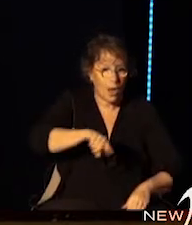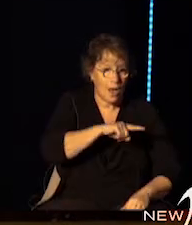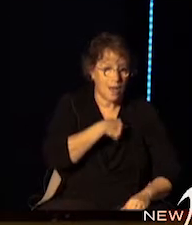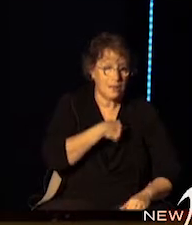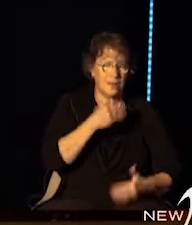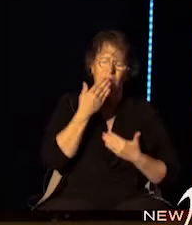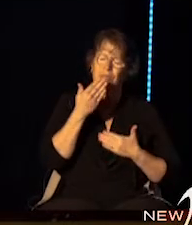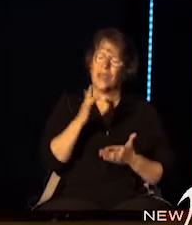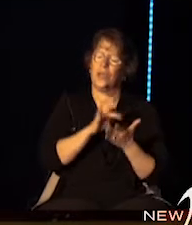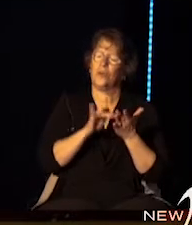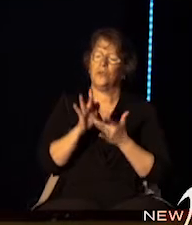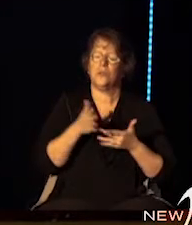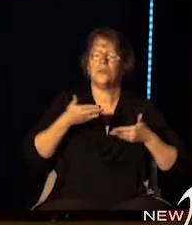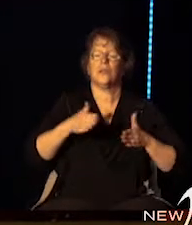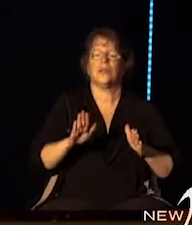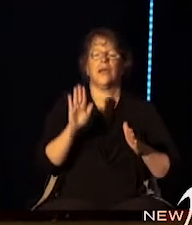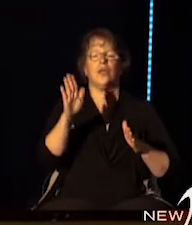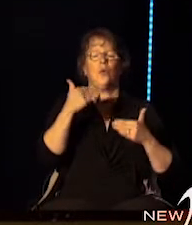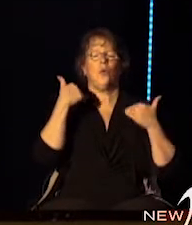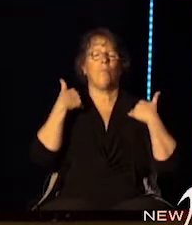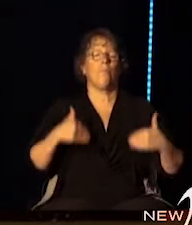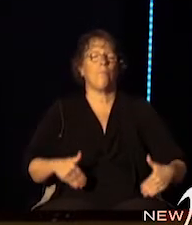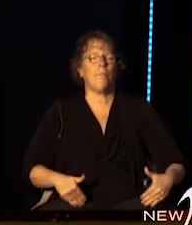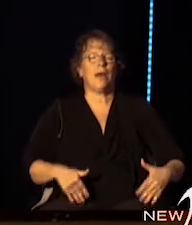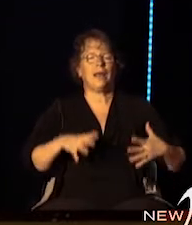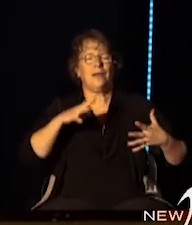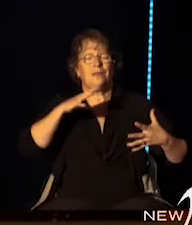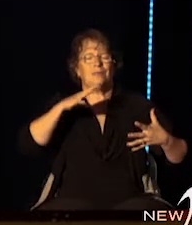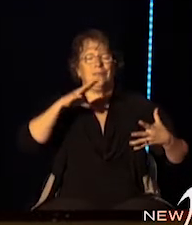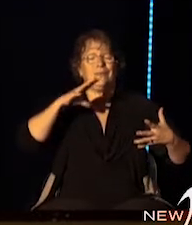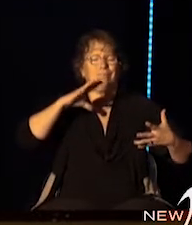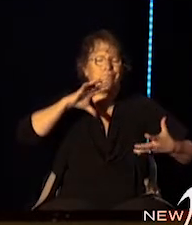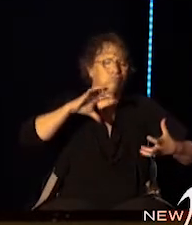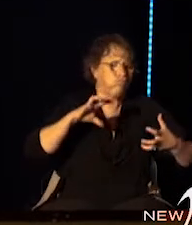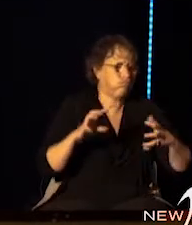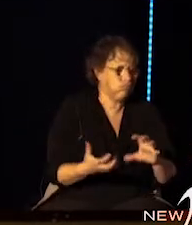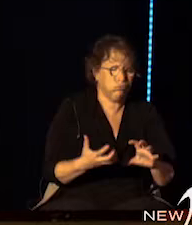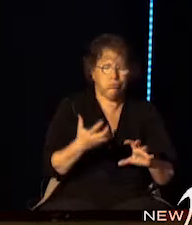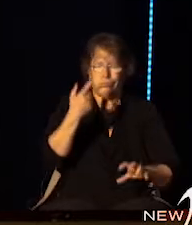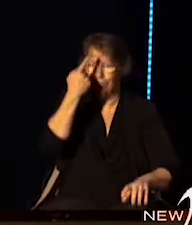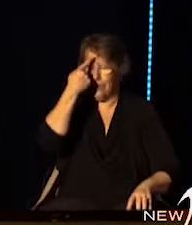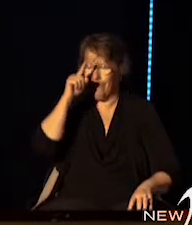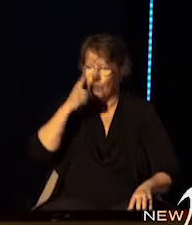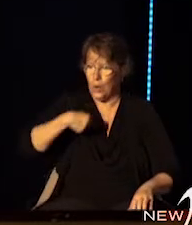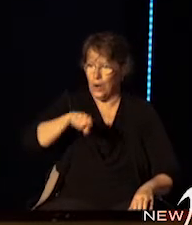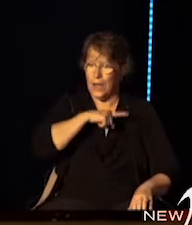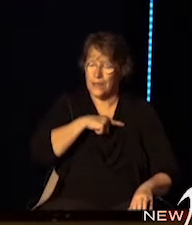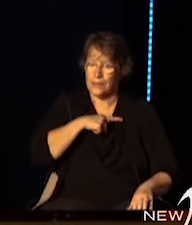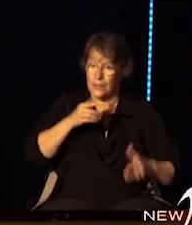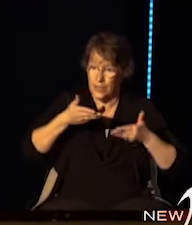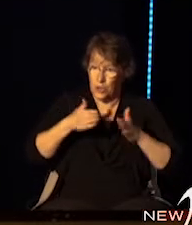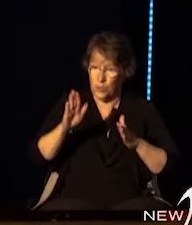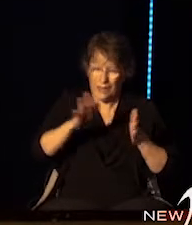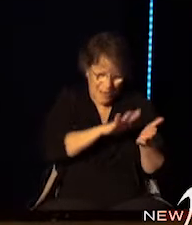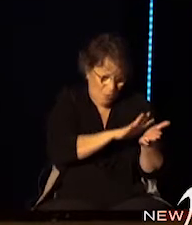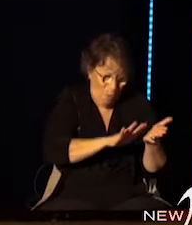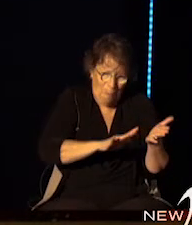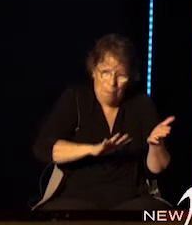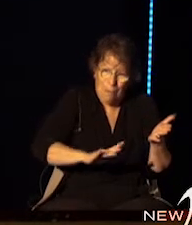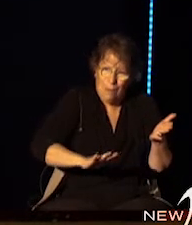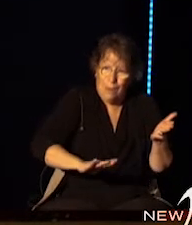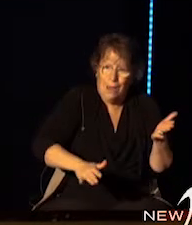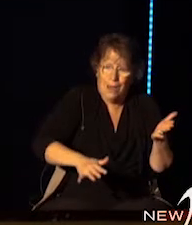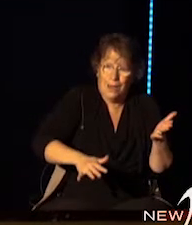to be broken for us. Thank you that you allowed your blood to be poured out. As we taste and drink it